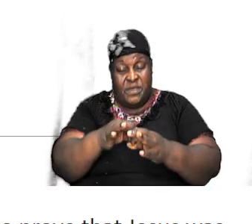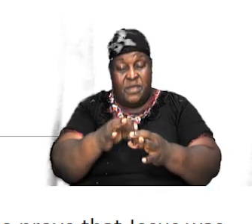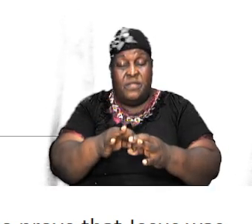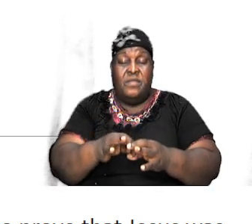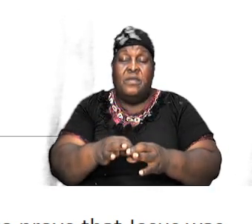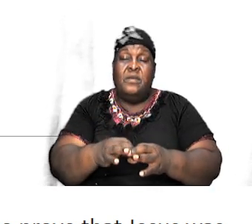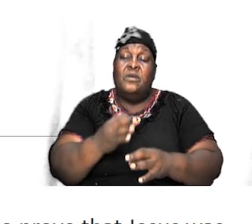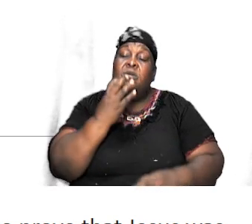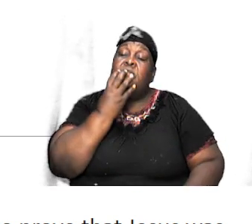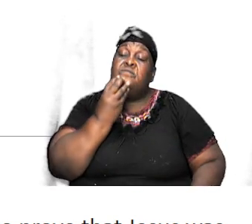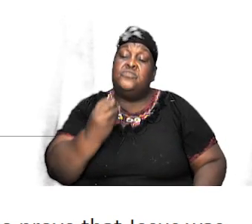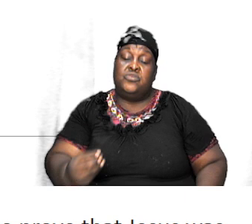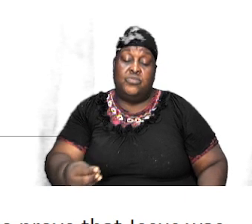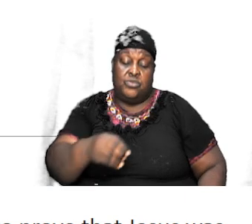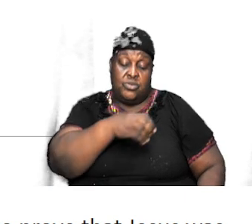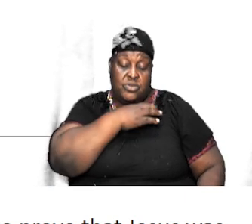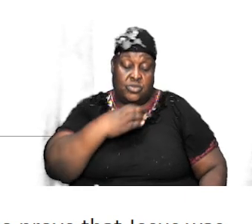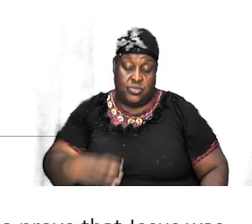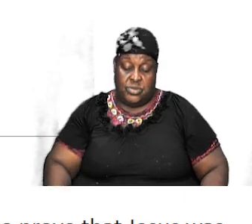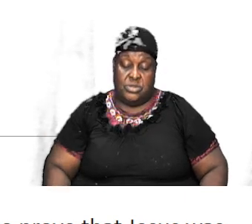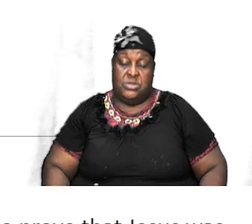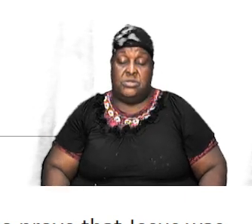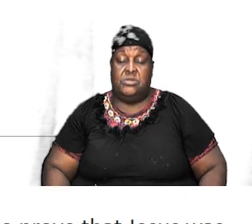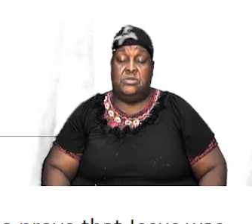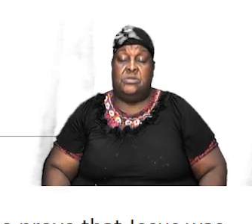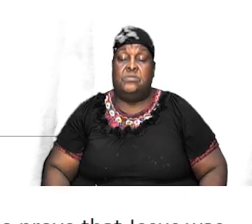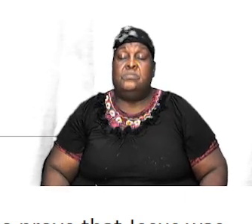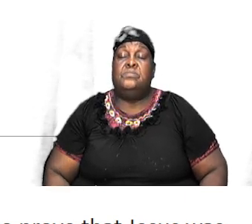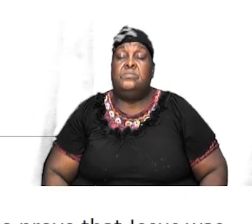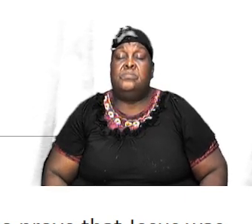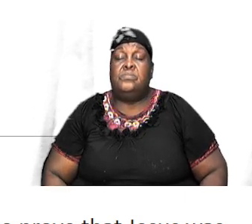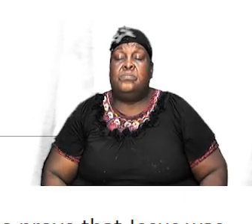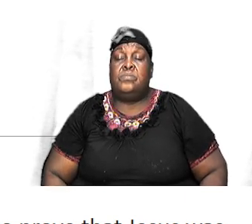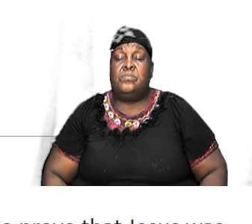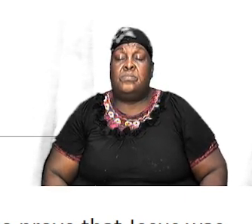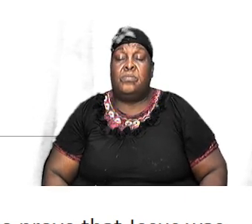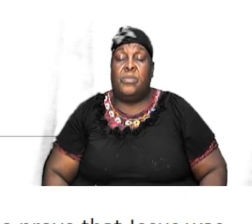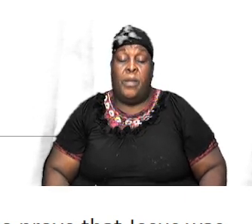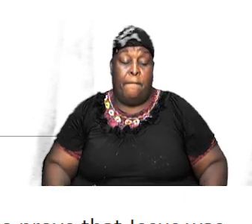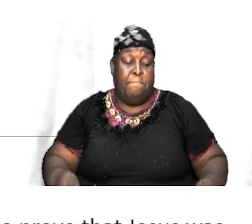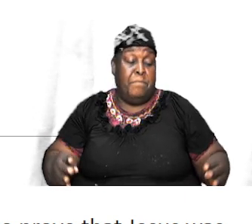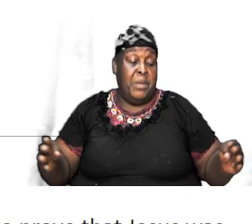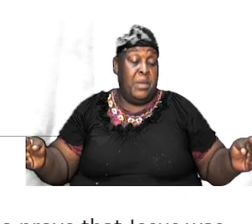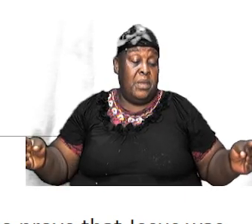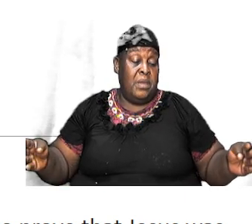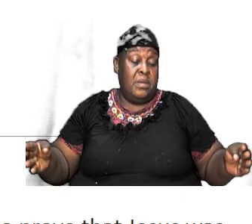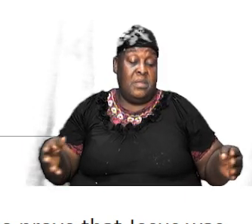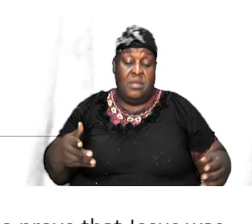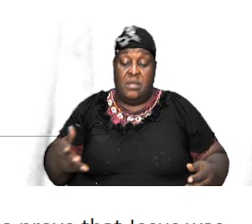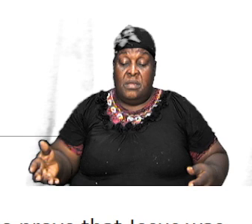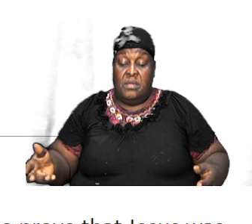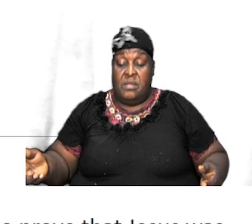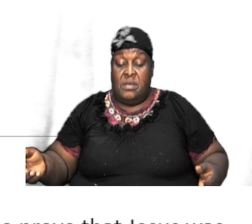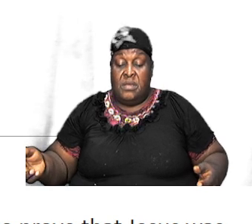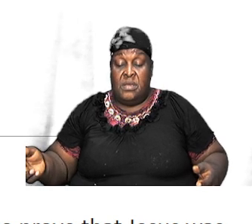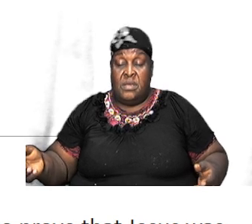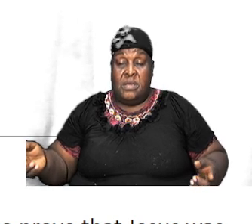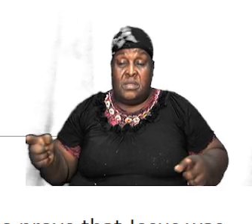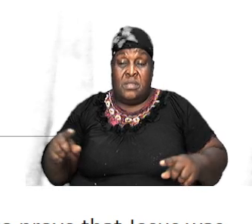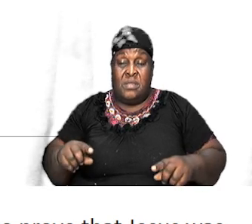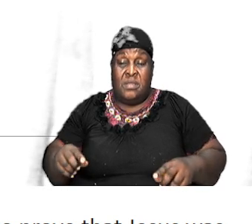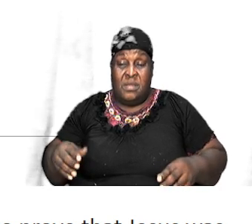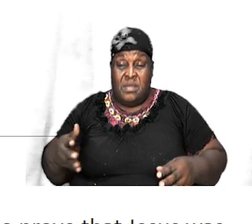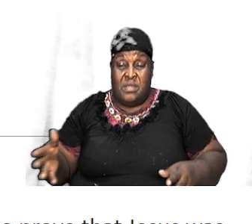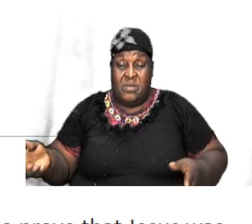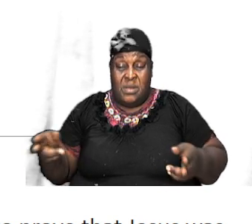there was a big calamity that would have happened, and it is believed that, you know, Matthew was written to kind of